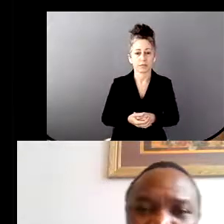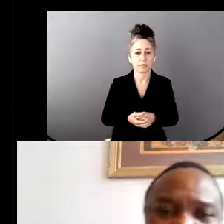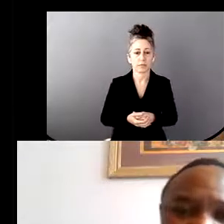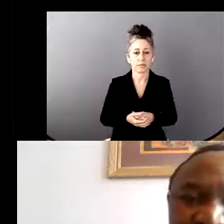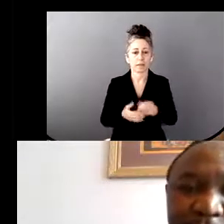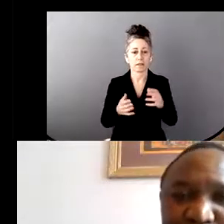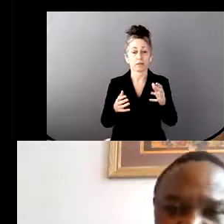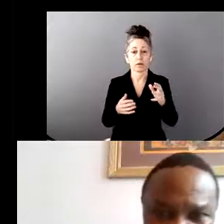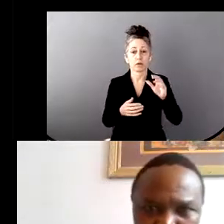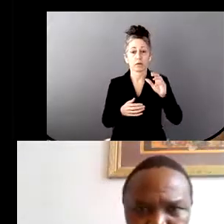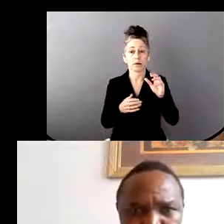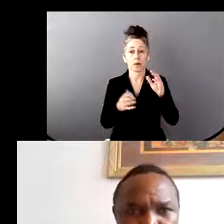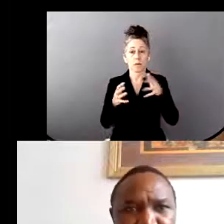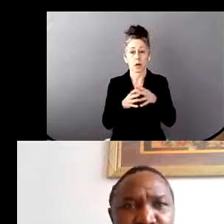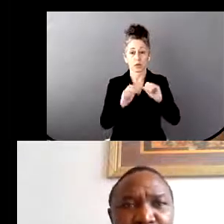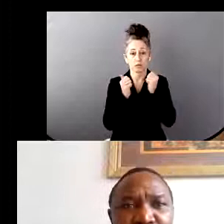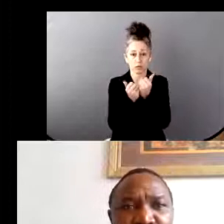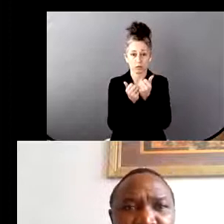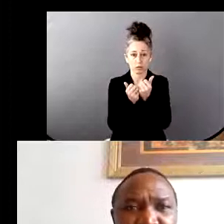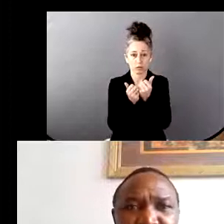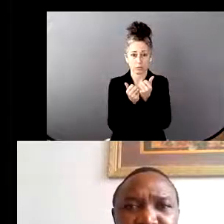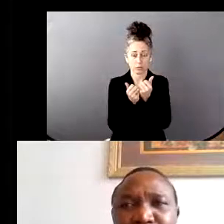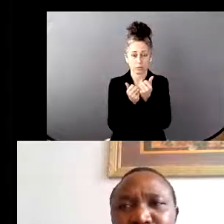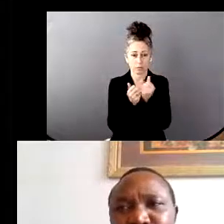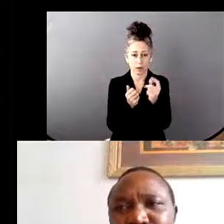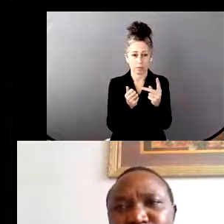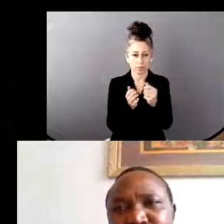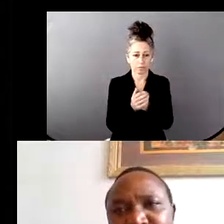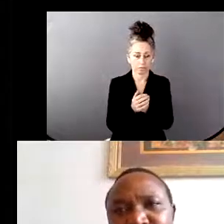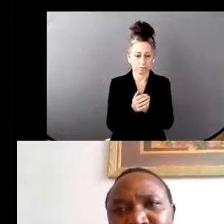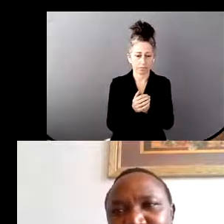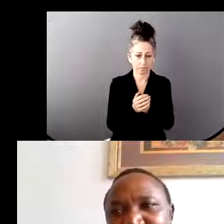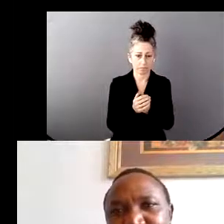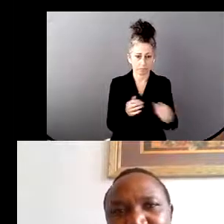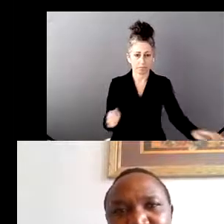American Association of, okay.